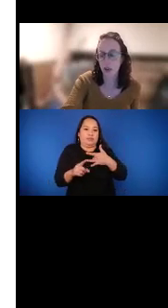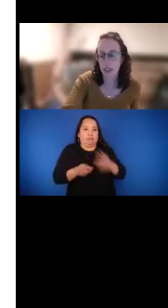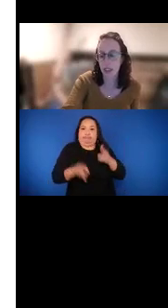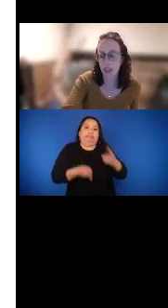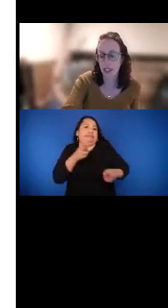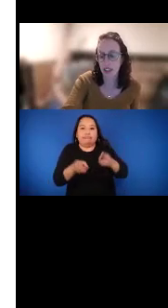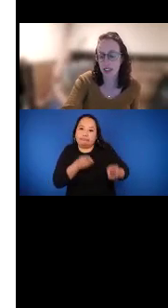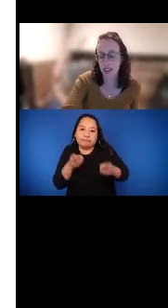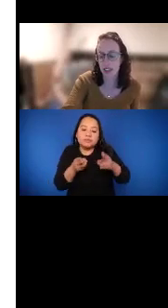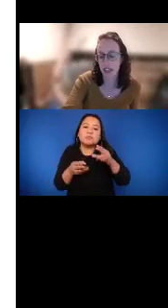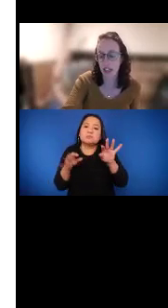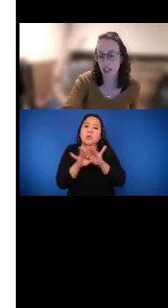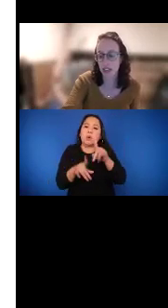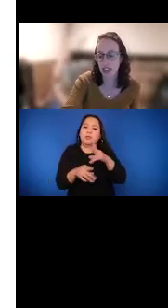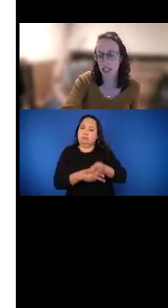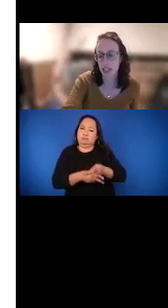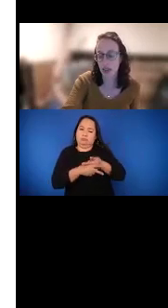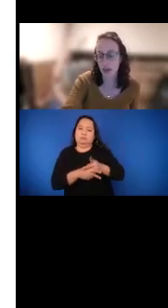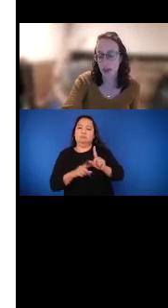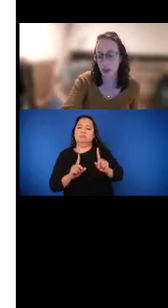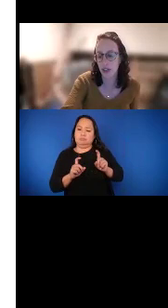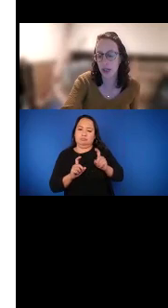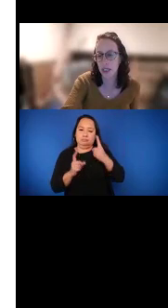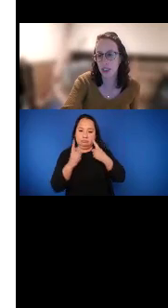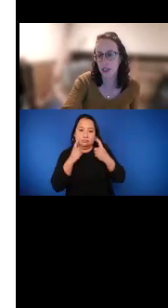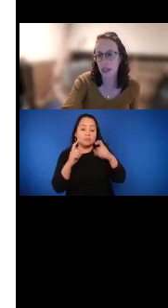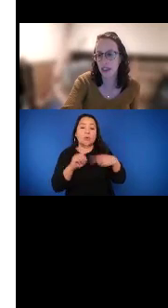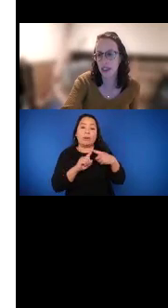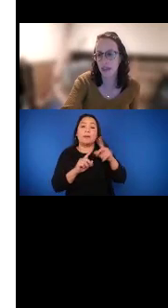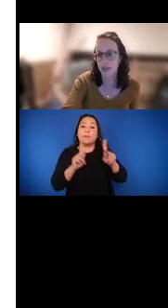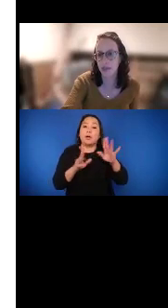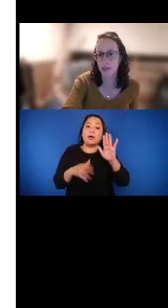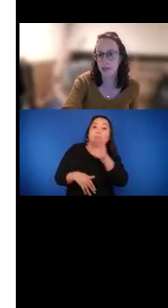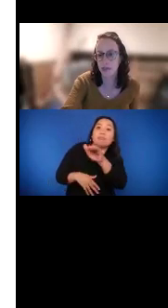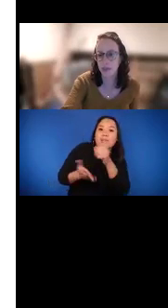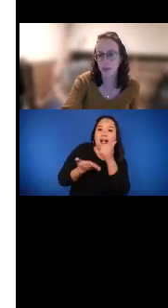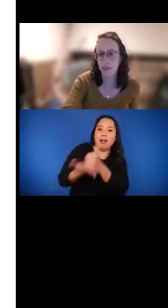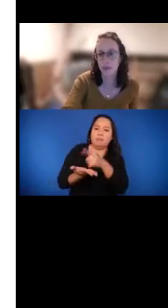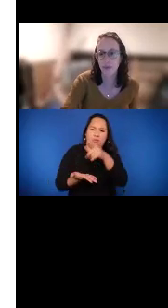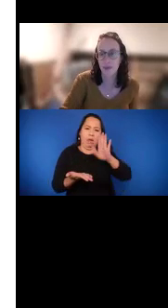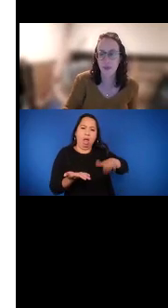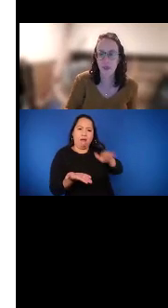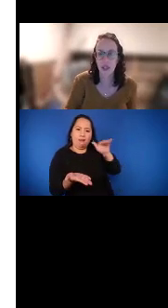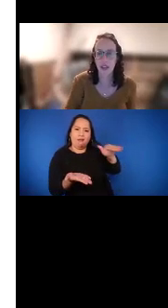and always contact the agency or company directly.